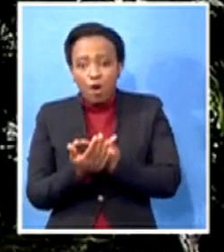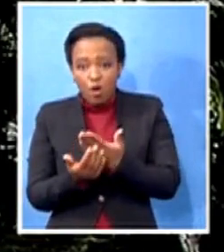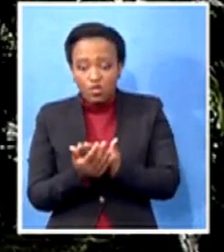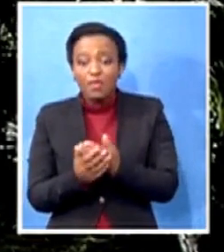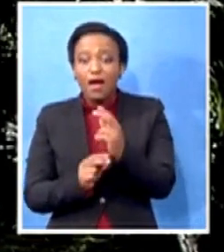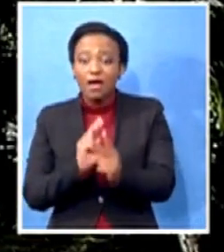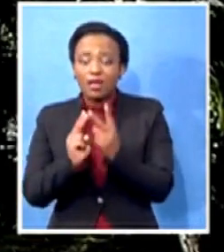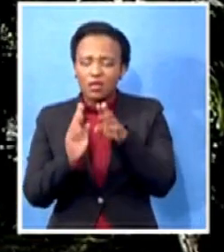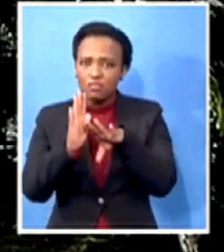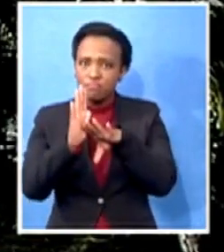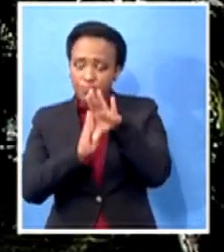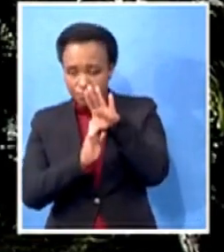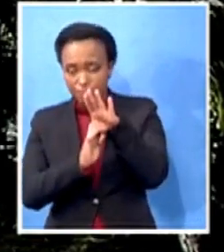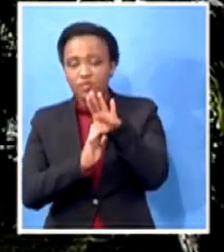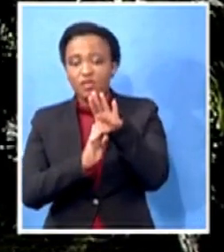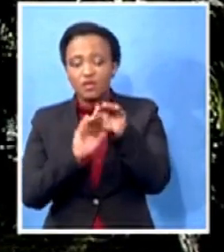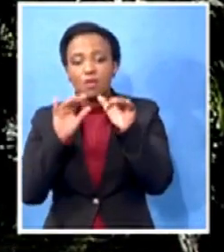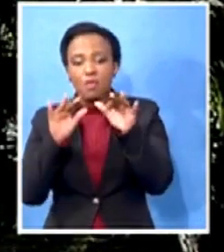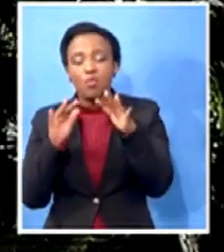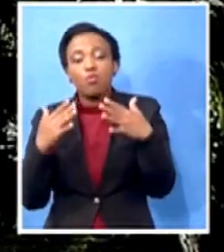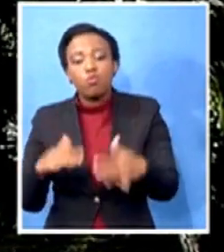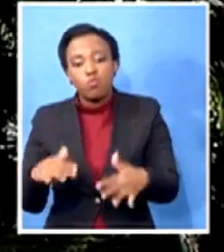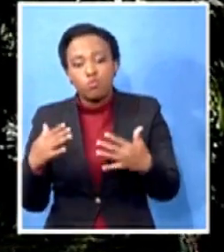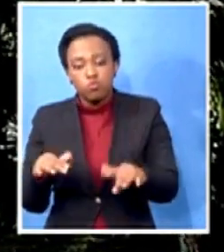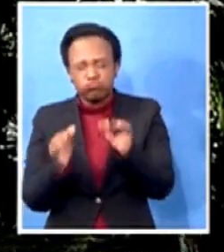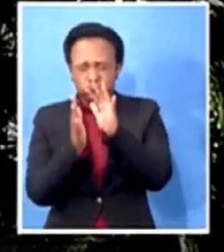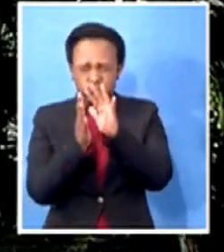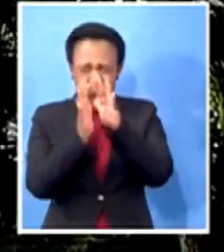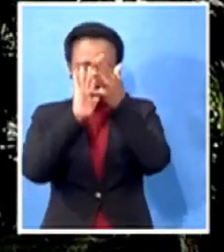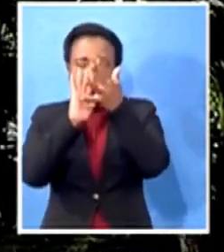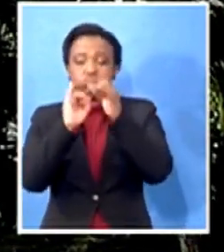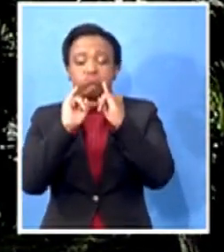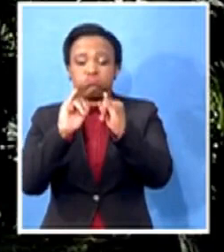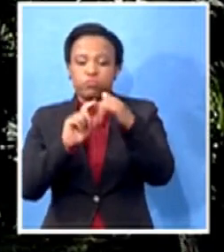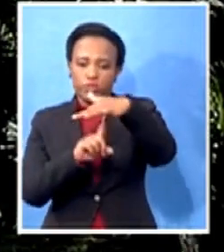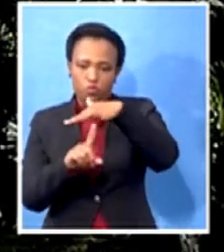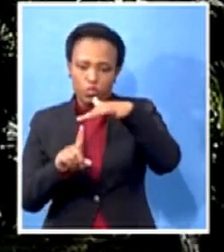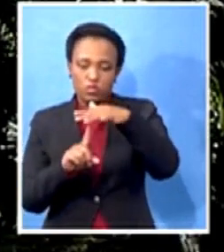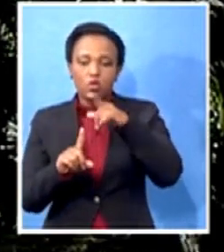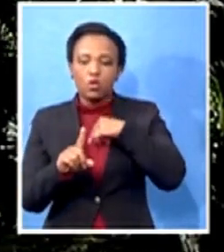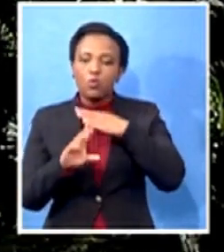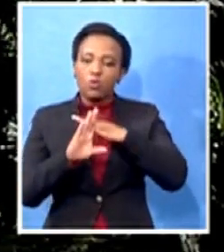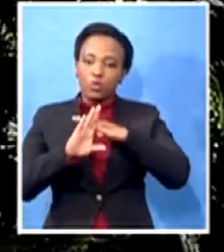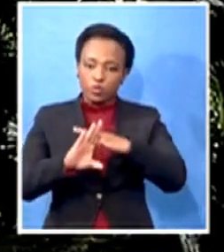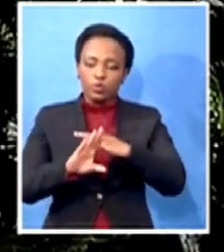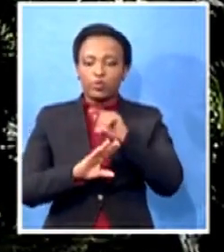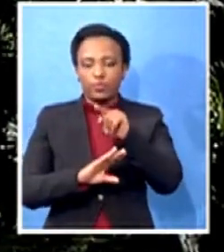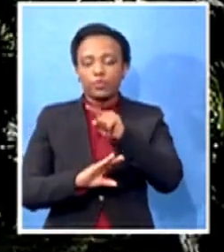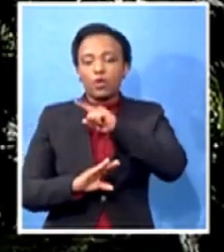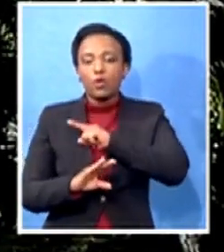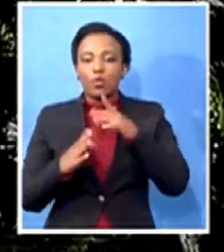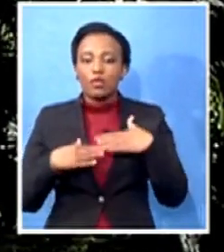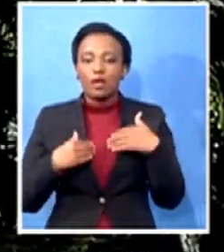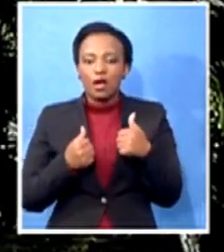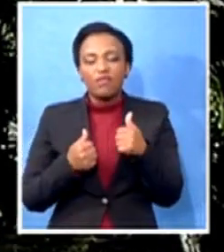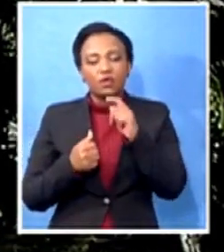be faced with even disastrous situations. So that's a situation right now, Blaine, in that the recoveries are definitely going up 85%, like you said,